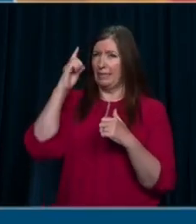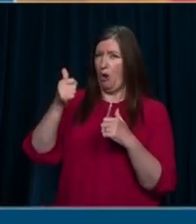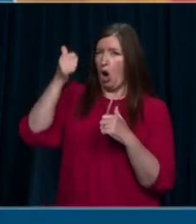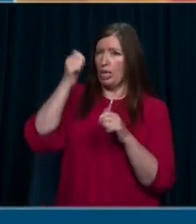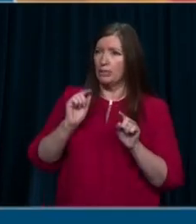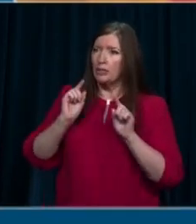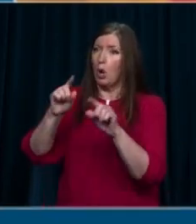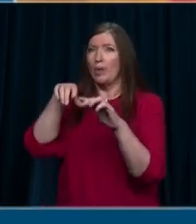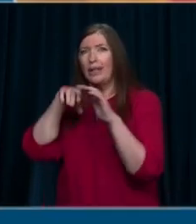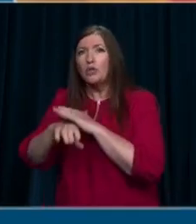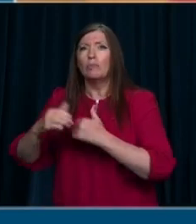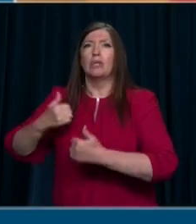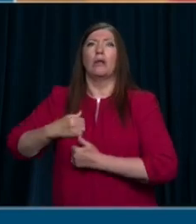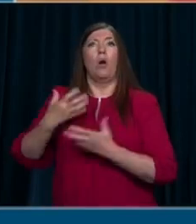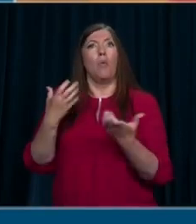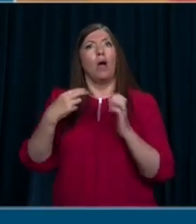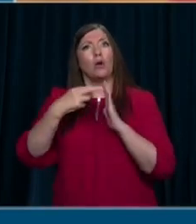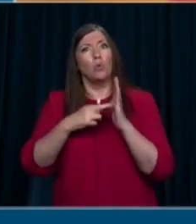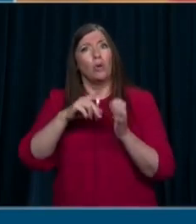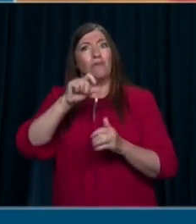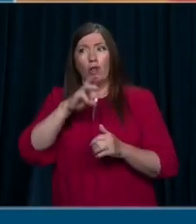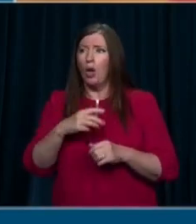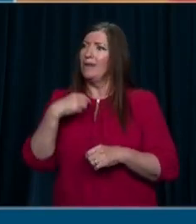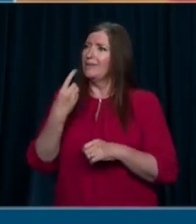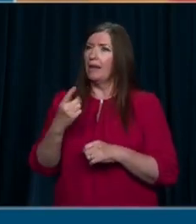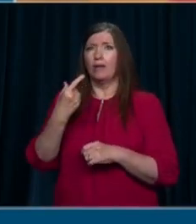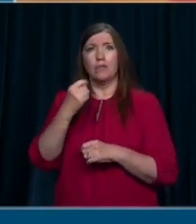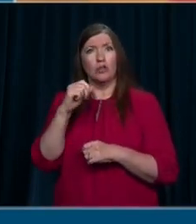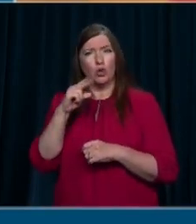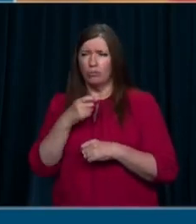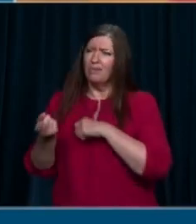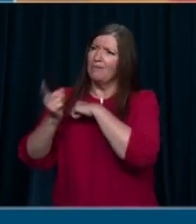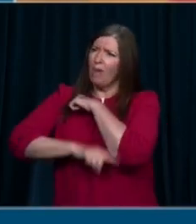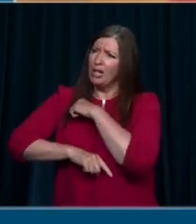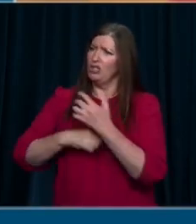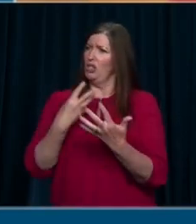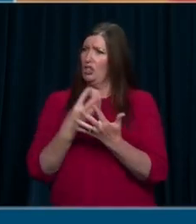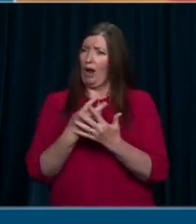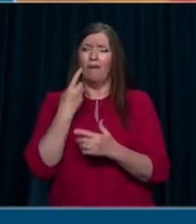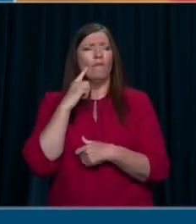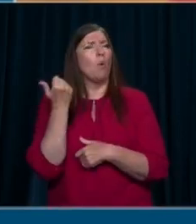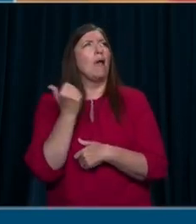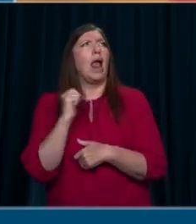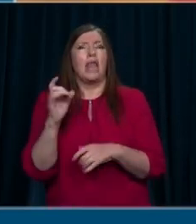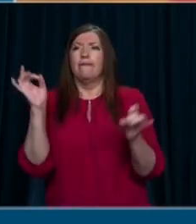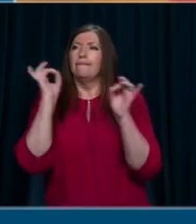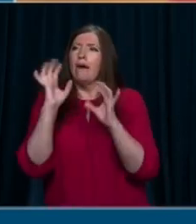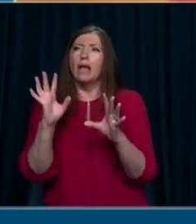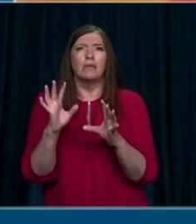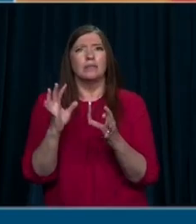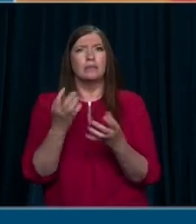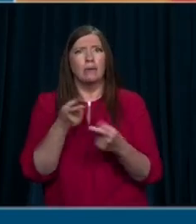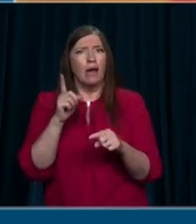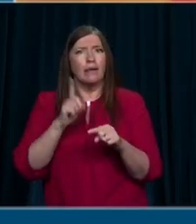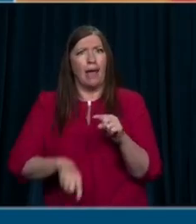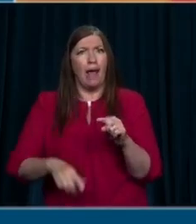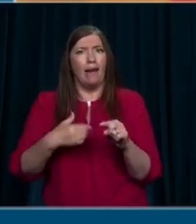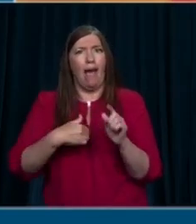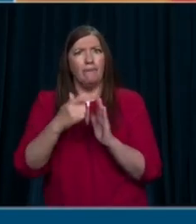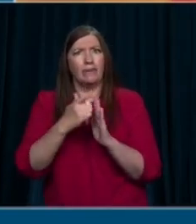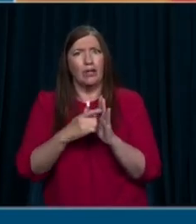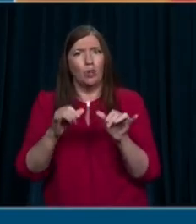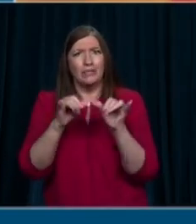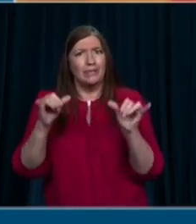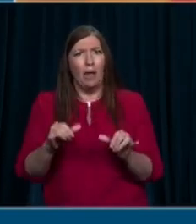want the rule of law telling the goons that they will be punished and put in jail for any violence, and no longer have a legal